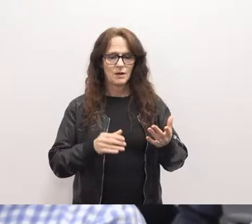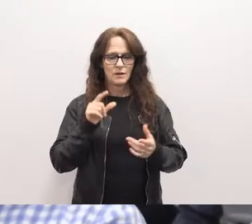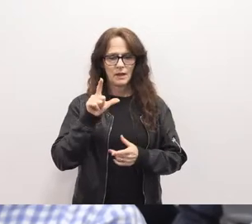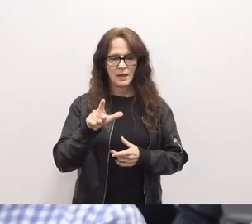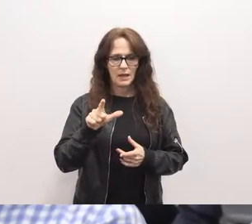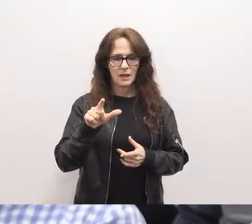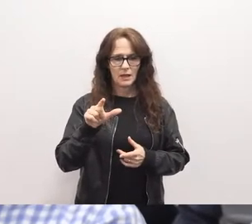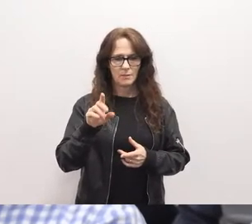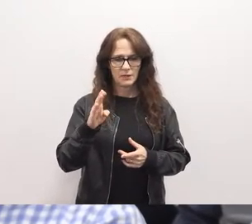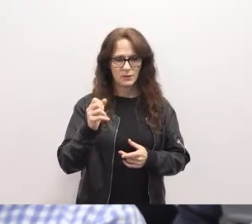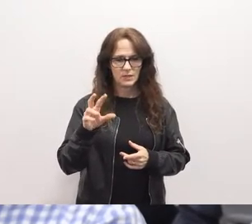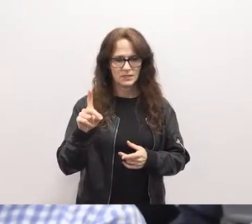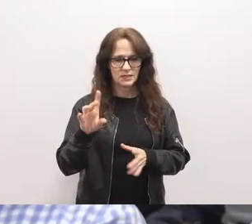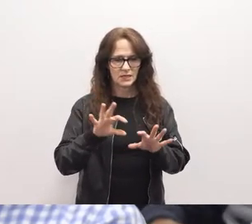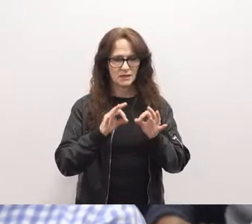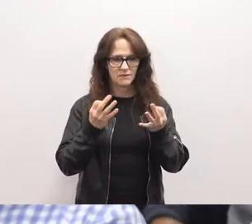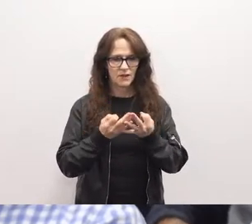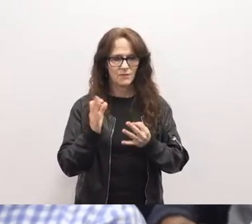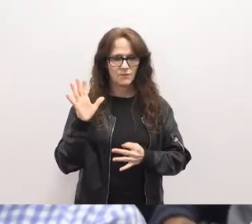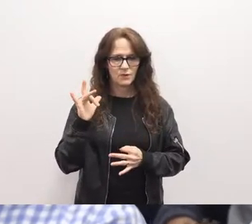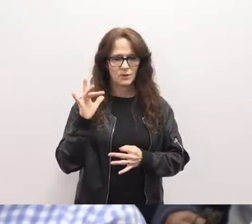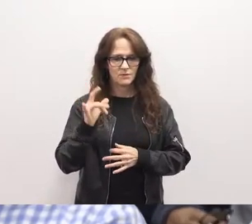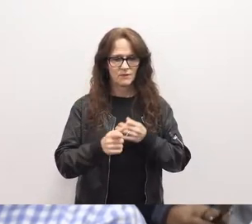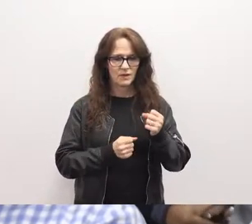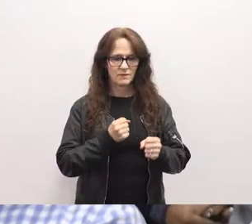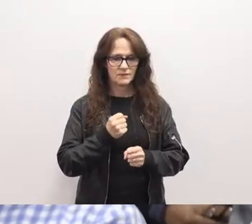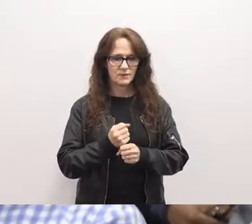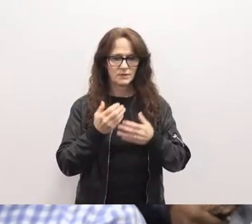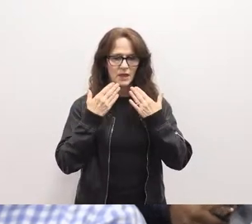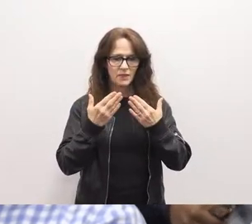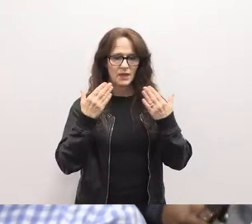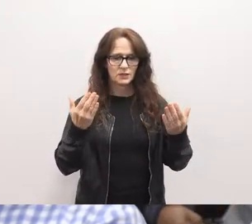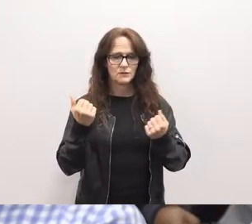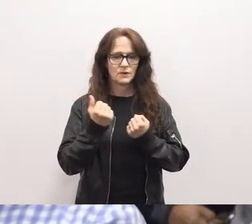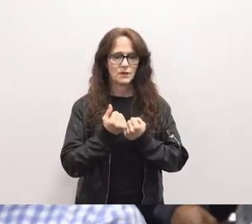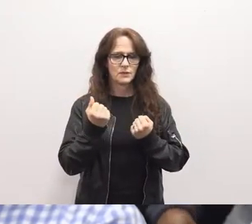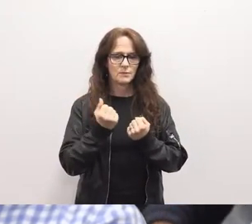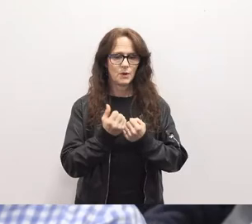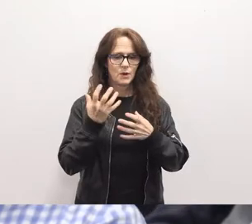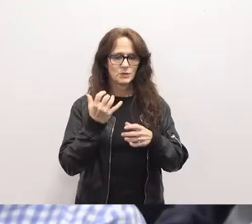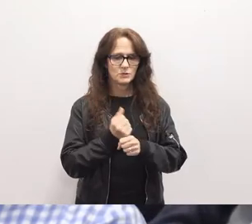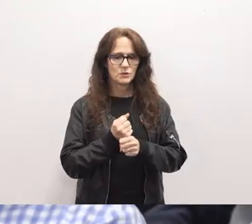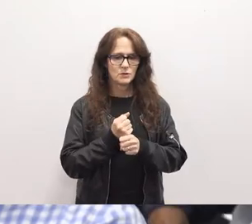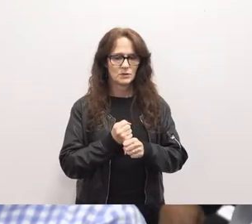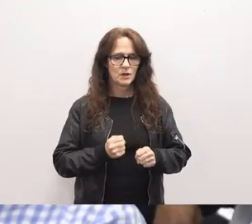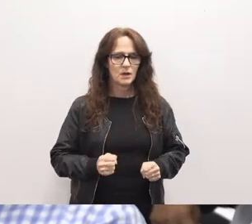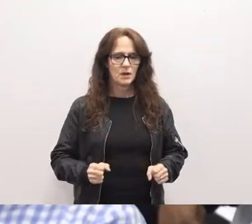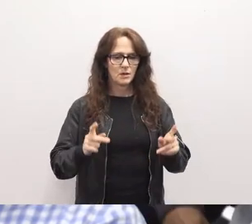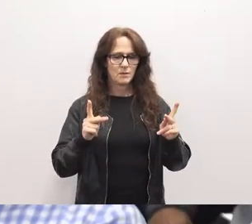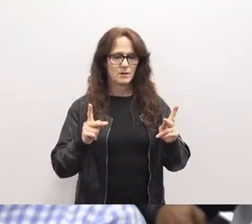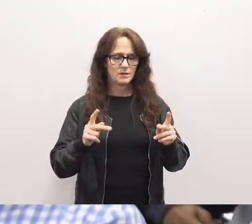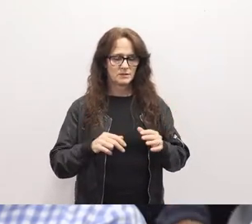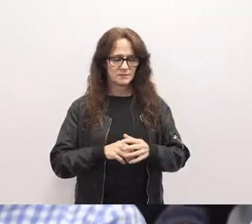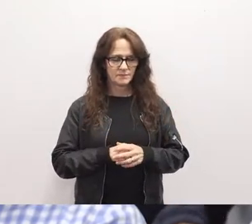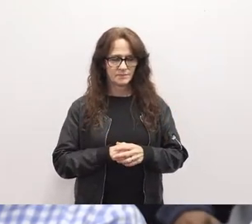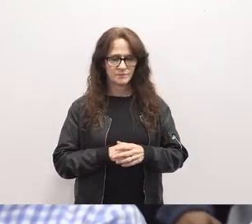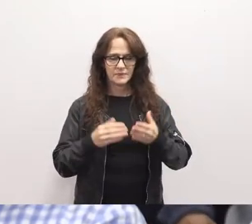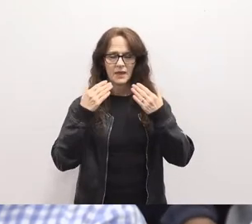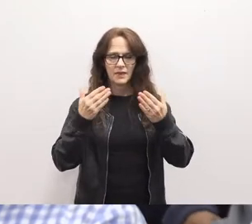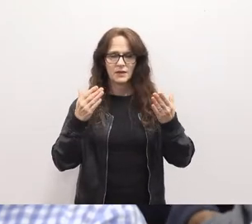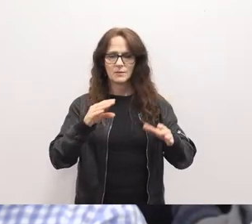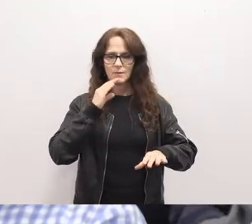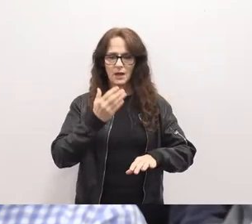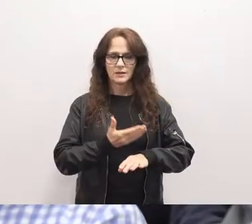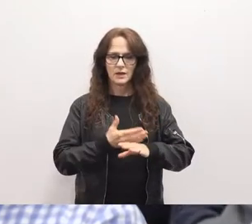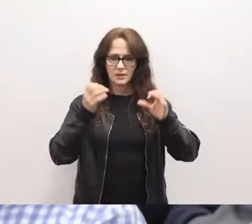LBUSD family for 25 years. Thank you for the support, trust, and the opportunities. Thank you for my